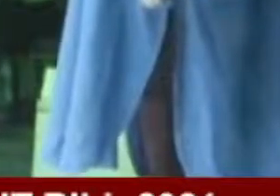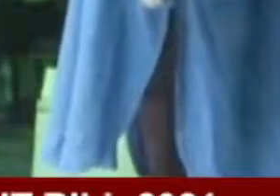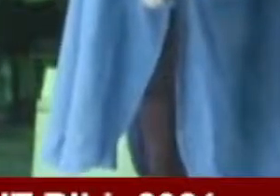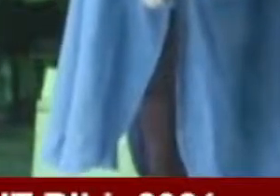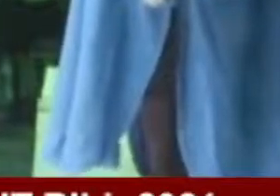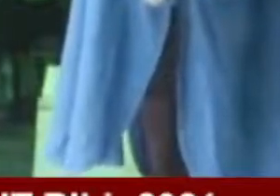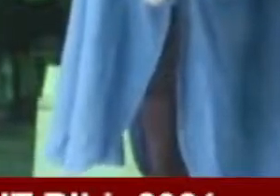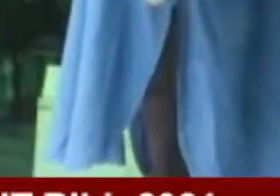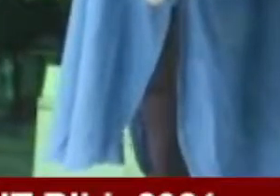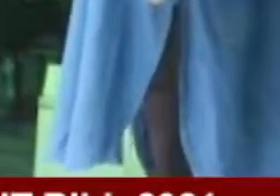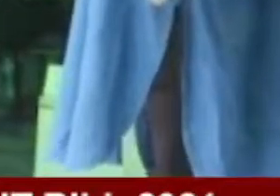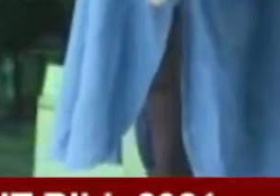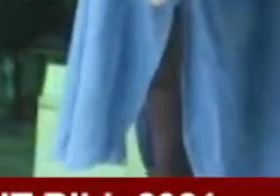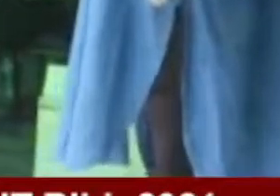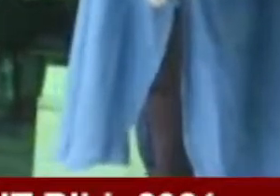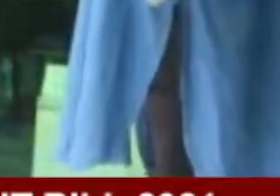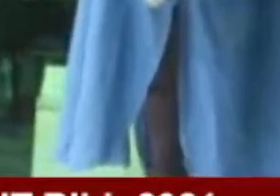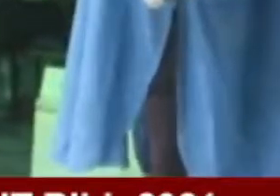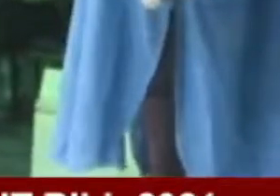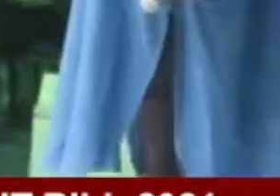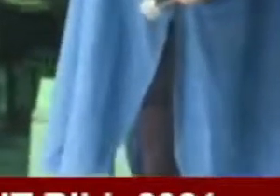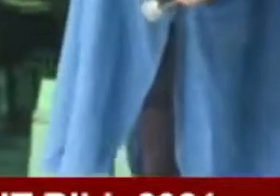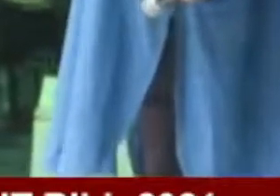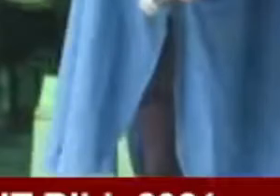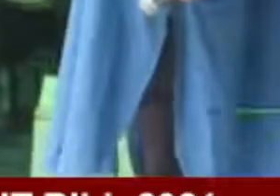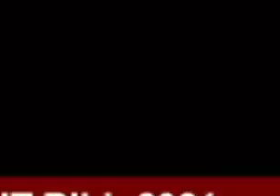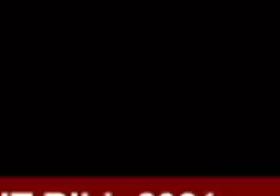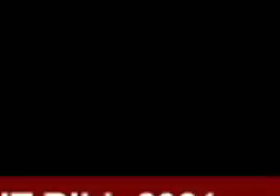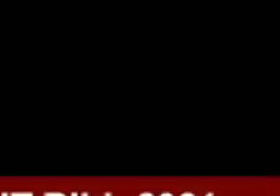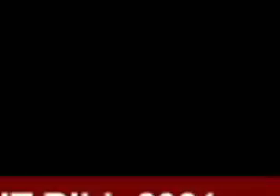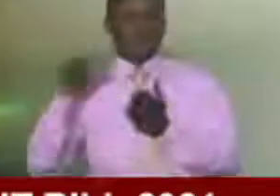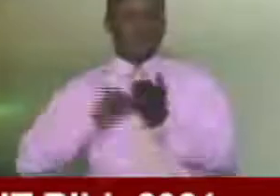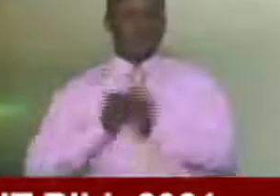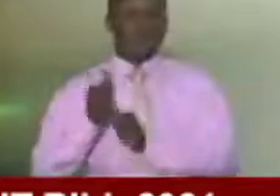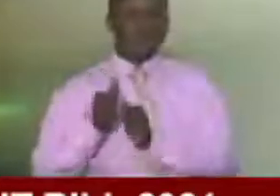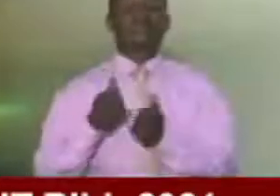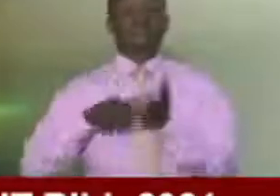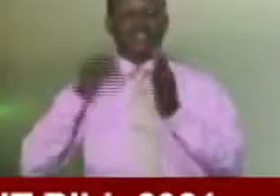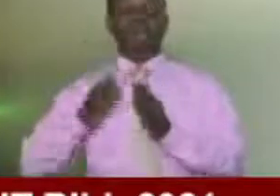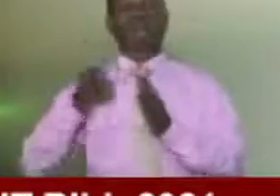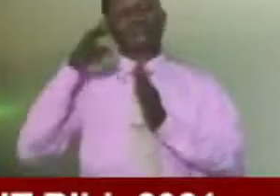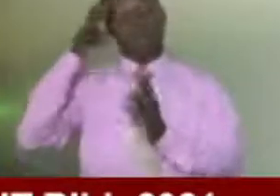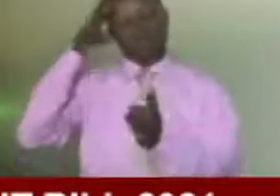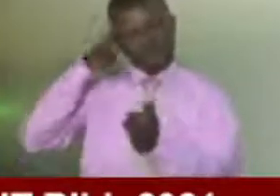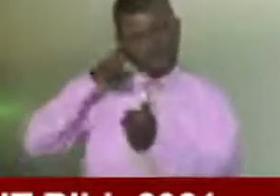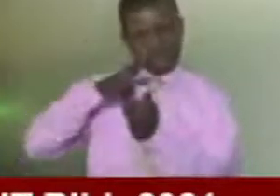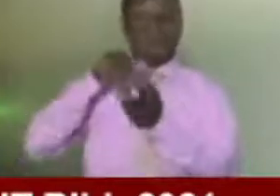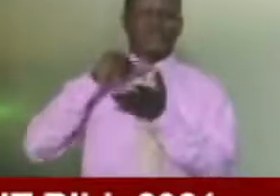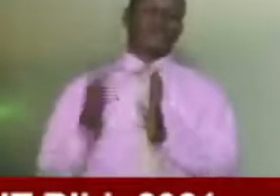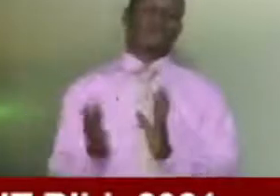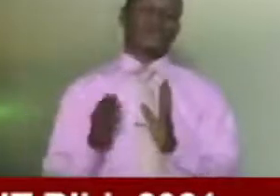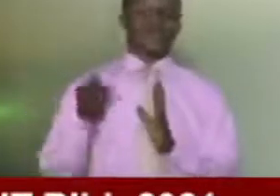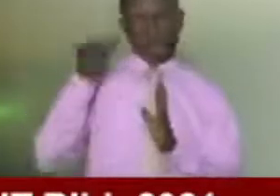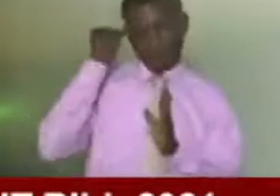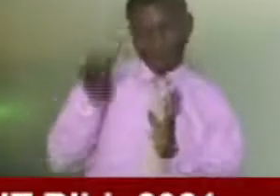upheld by court. It would also reduce the way cases go to court, because what would happen is when returning officers either flout the